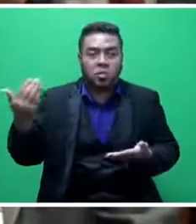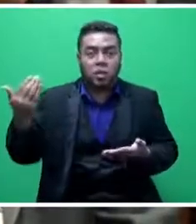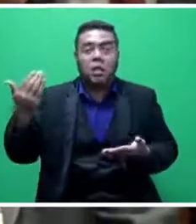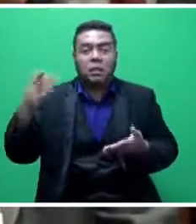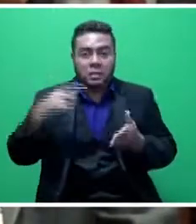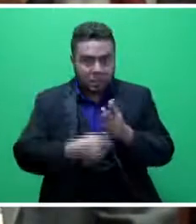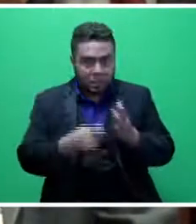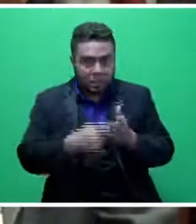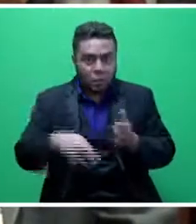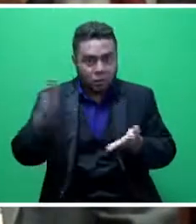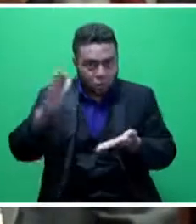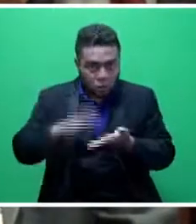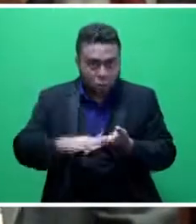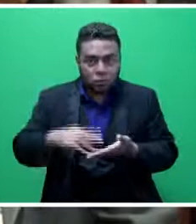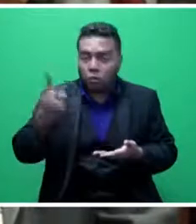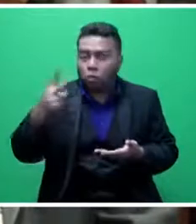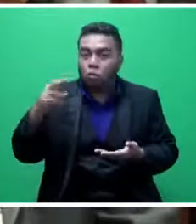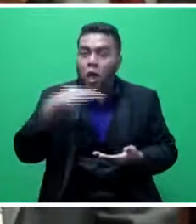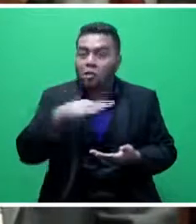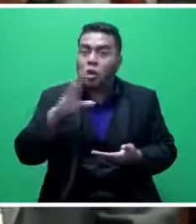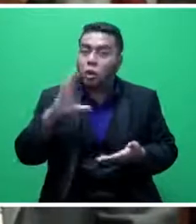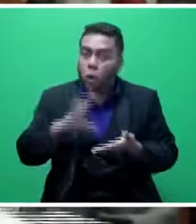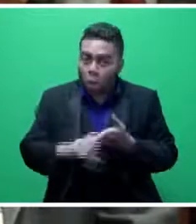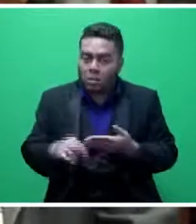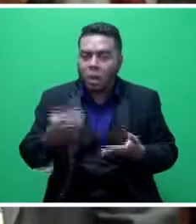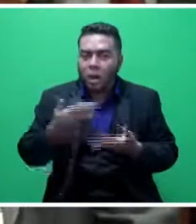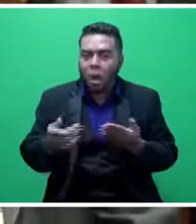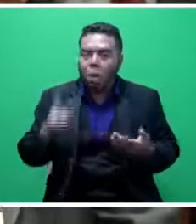reduce it from $200 to $100.